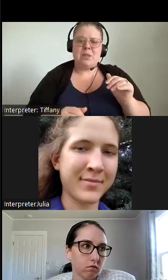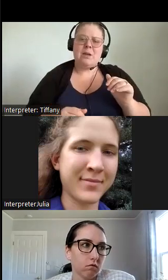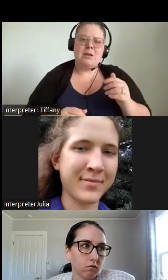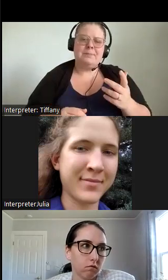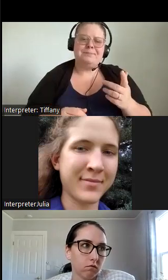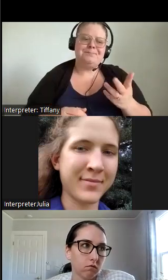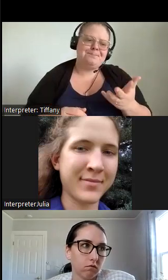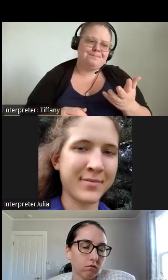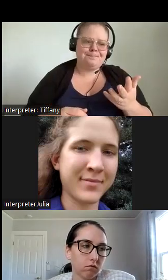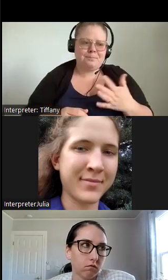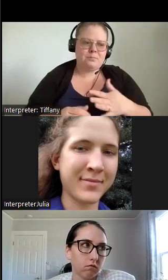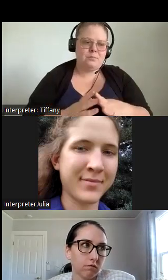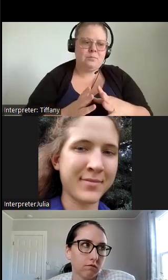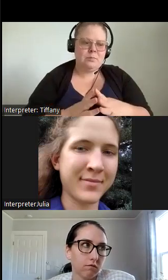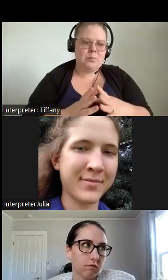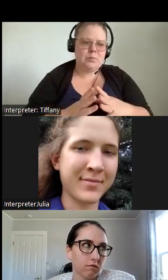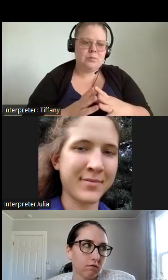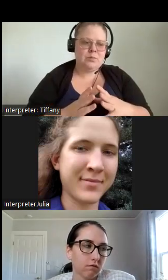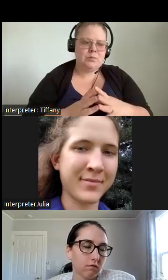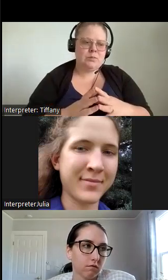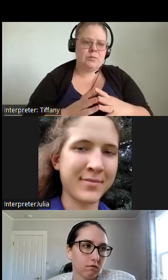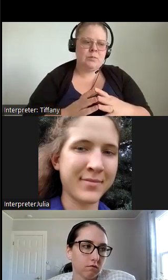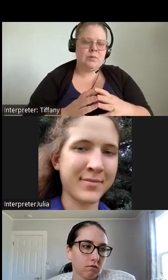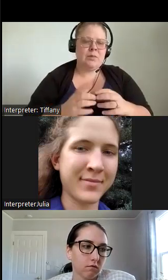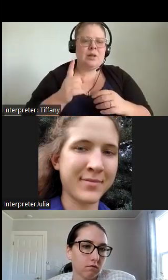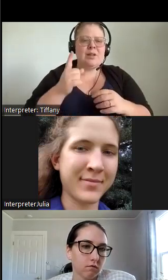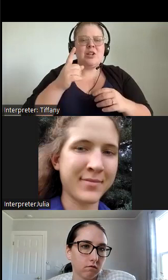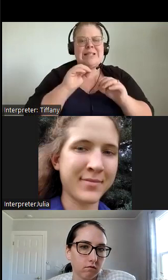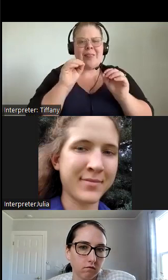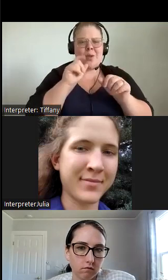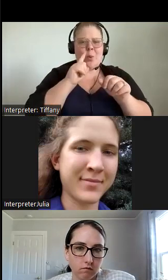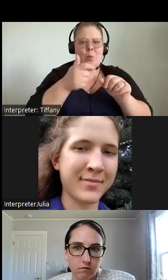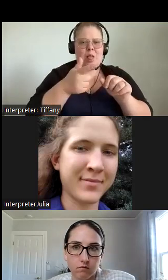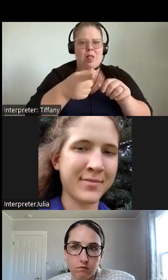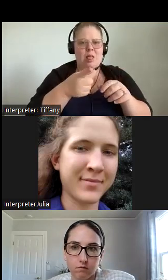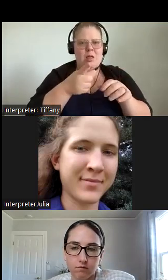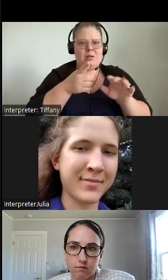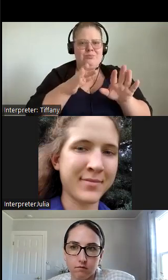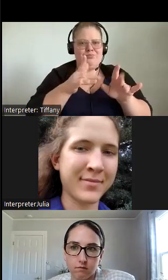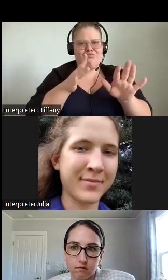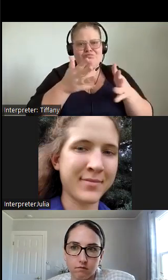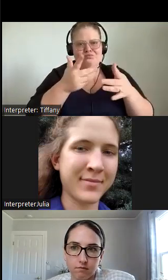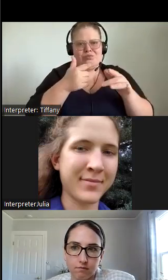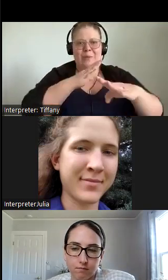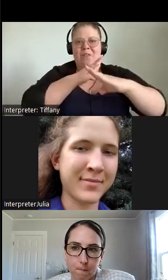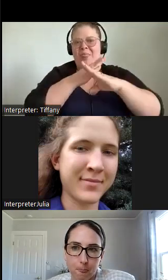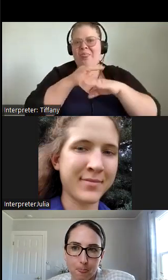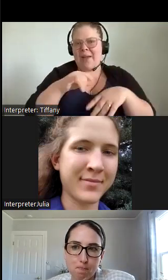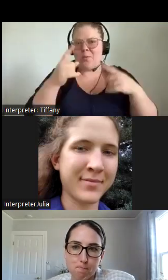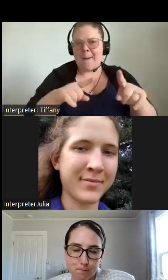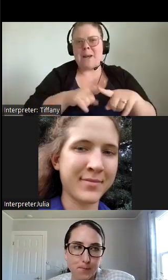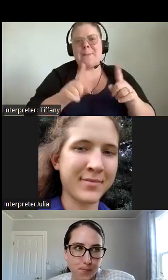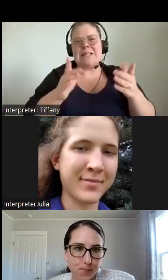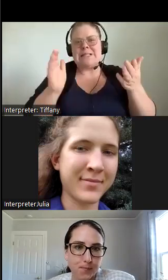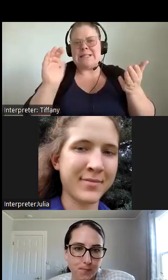piece. So I think there's nothing that would prevent that from being the case, but I'm not sure that would be the exact right fit for